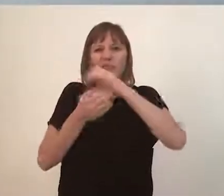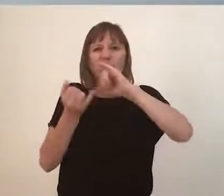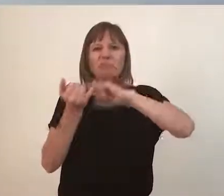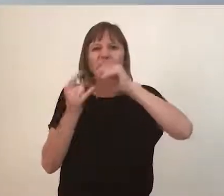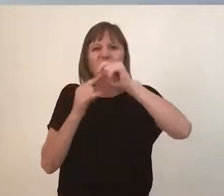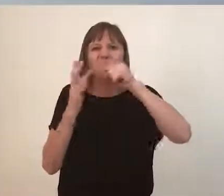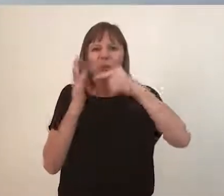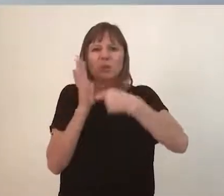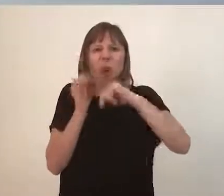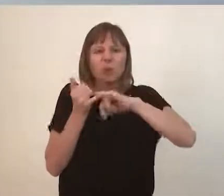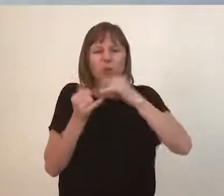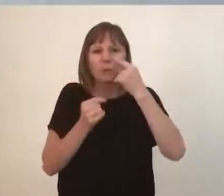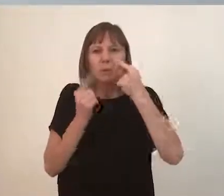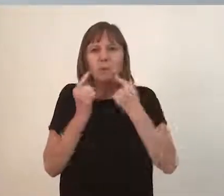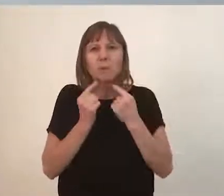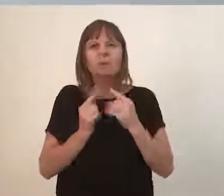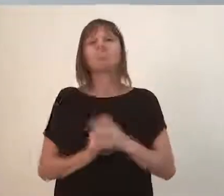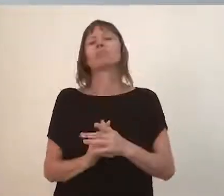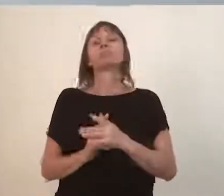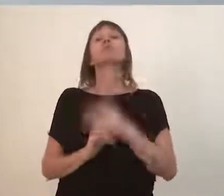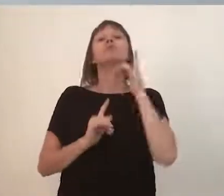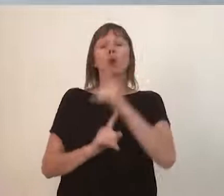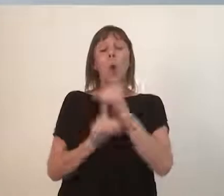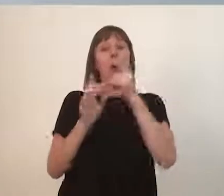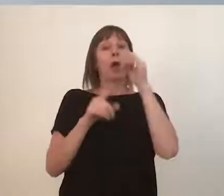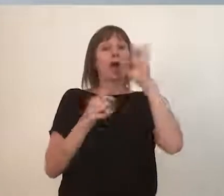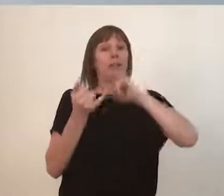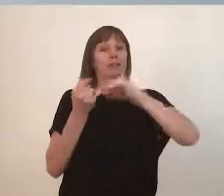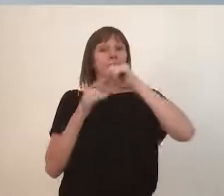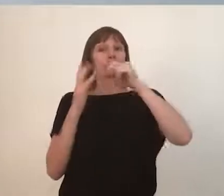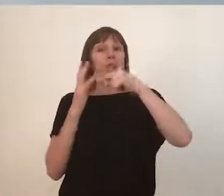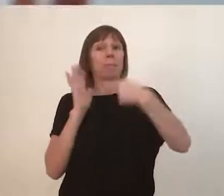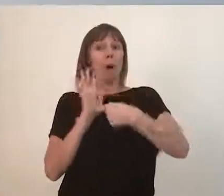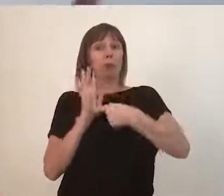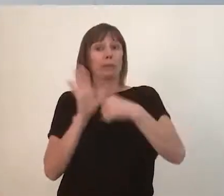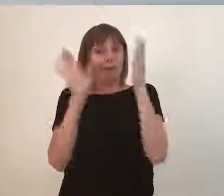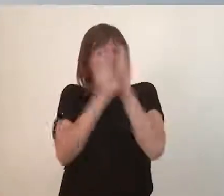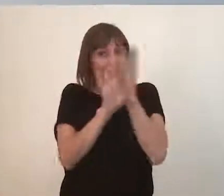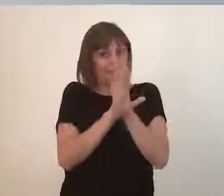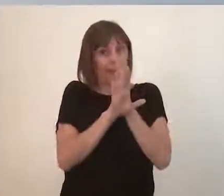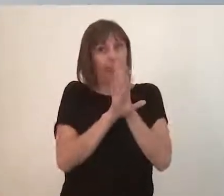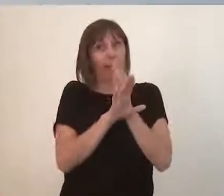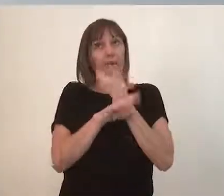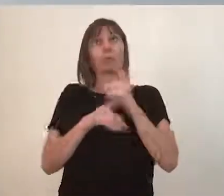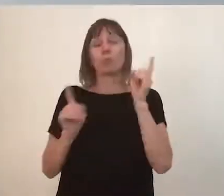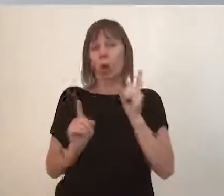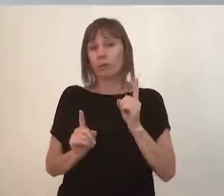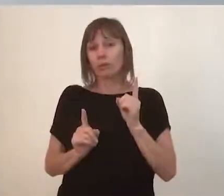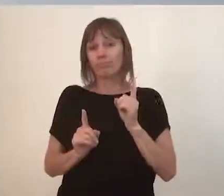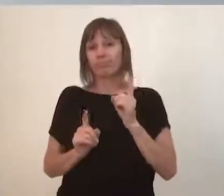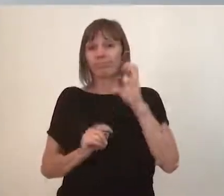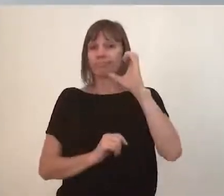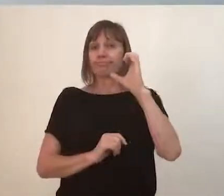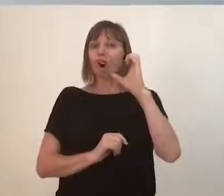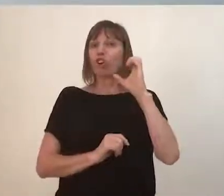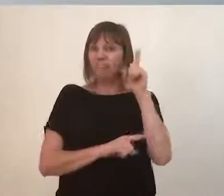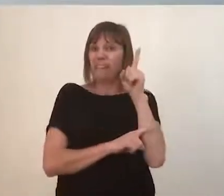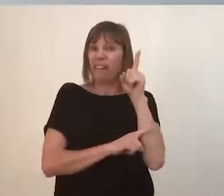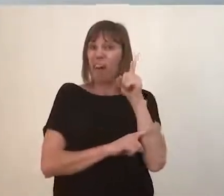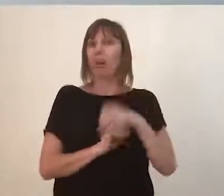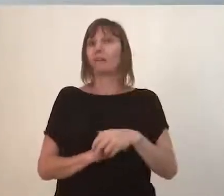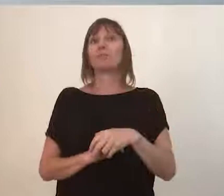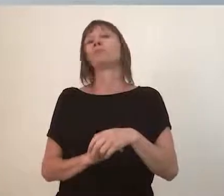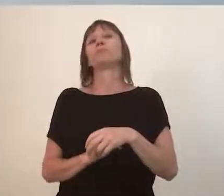I still have a few dark spots, so what I like to do actually is I spot conceal, and how I spot conceal is I